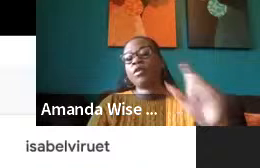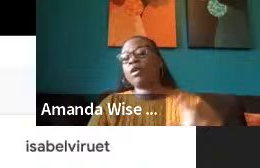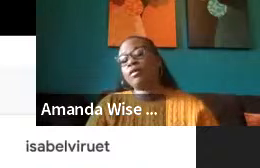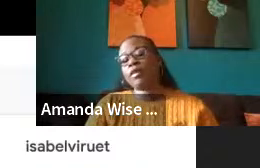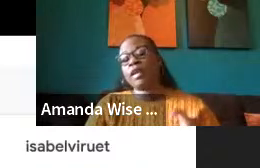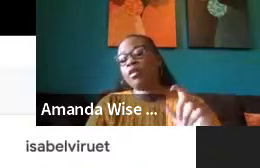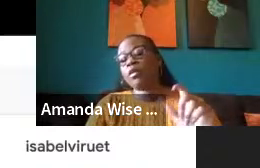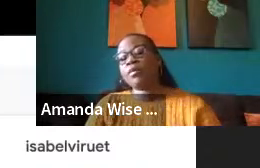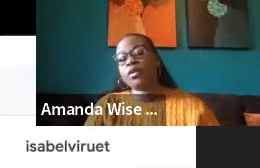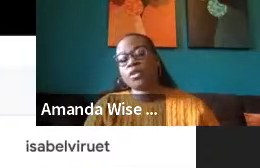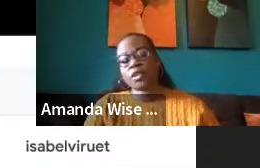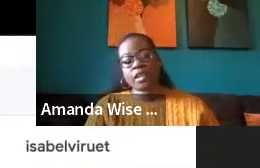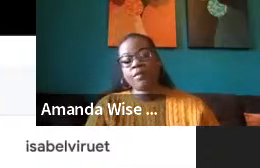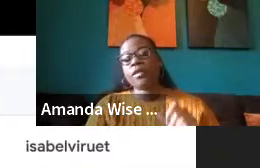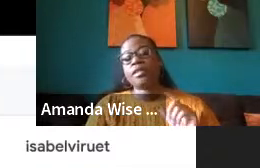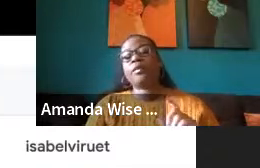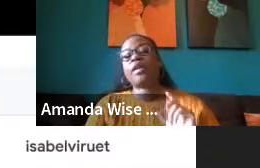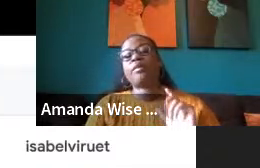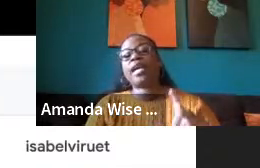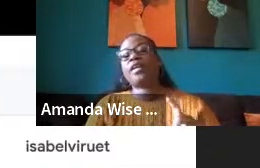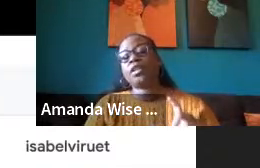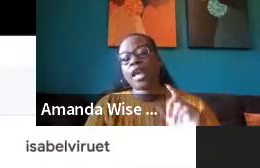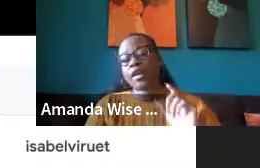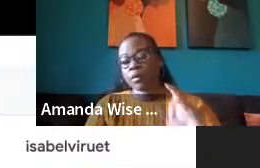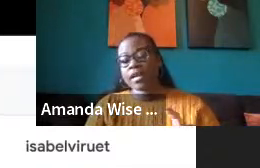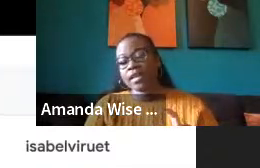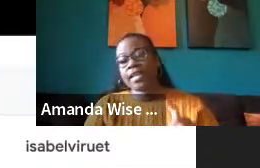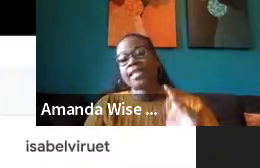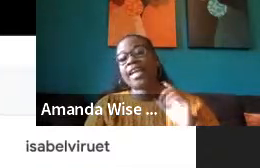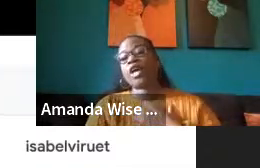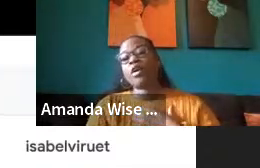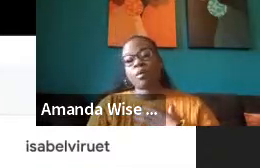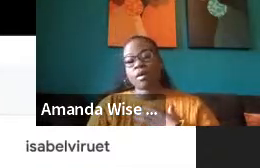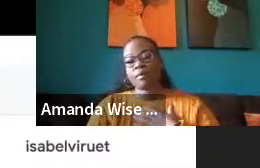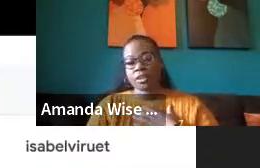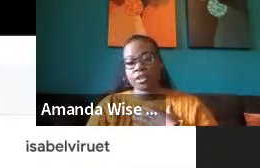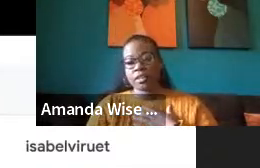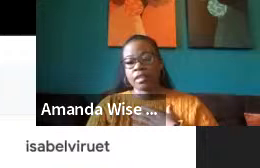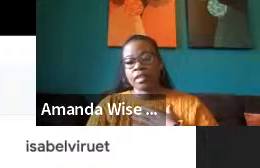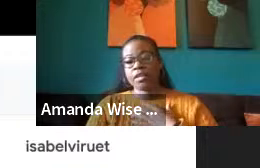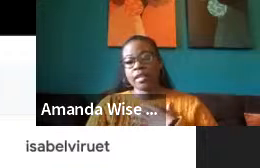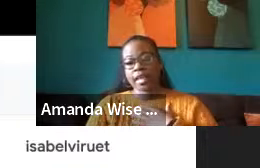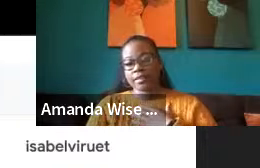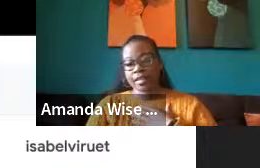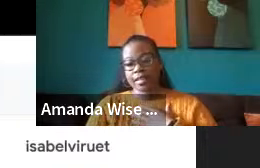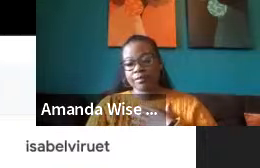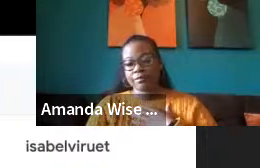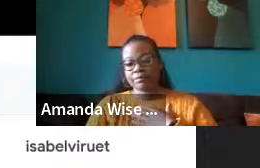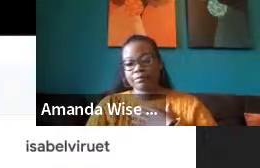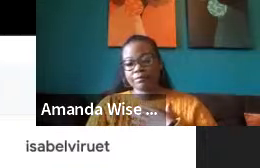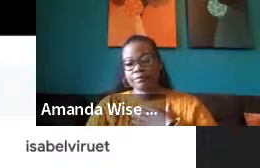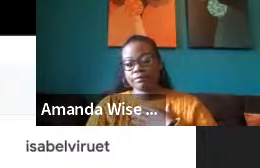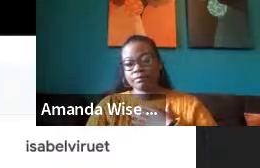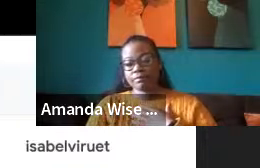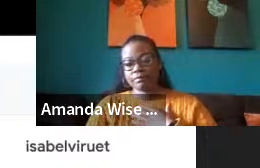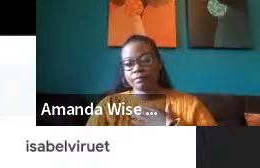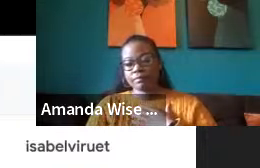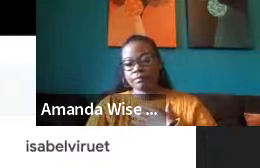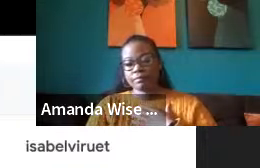Isabel, if you unmute yourself, you can tell me how to pronounce your name correctly, because I know I'm going to butcher your last name.